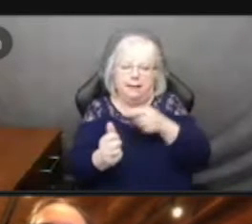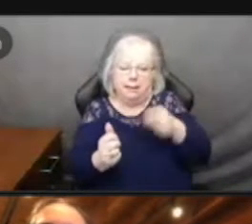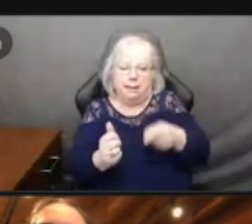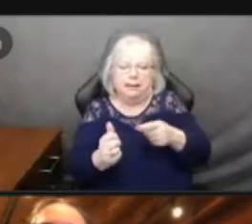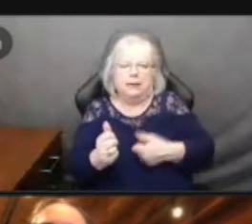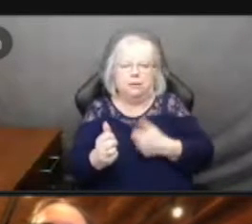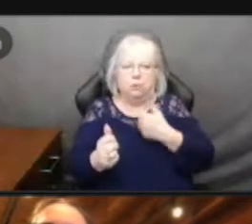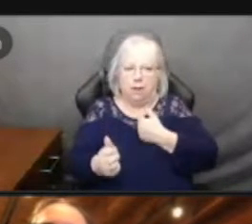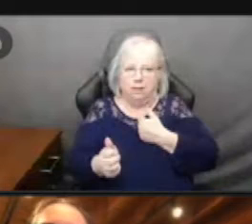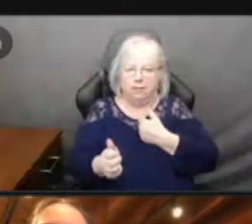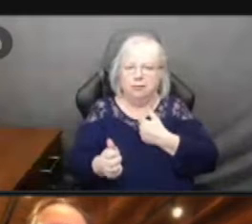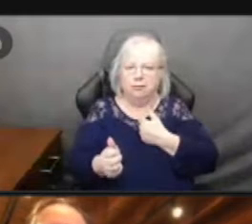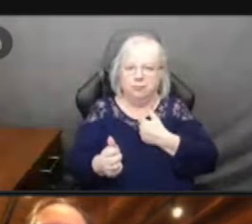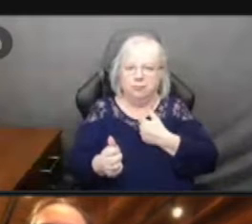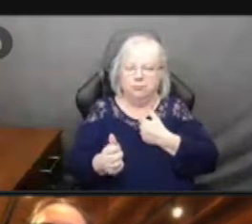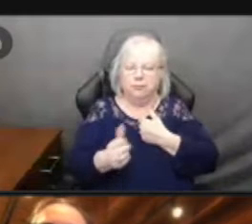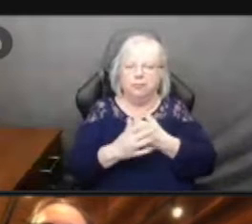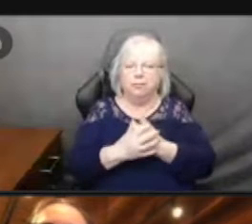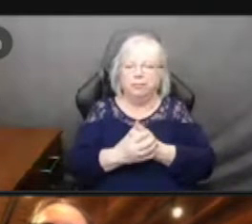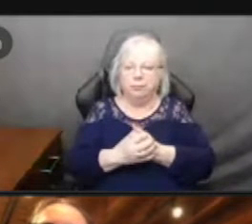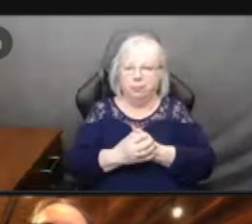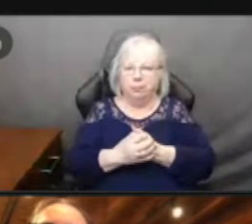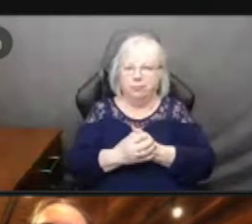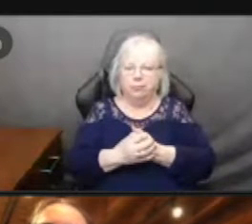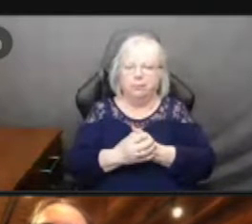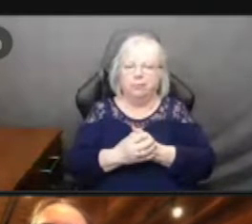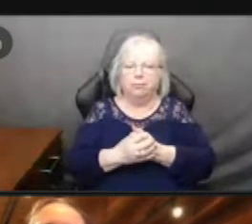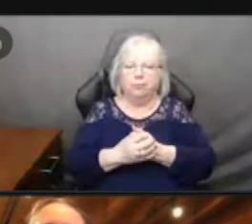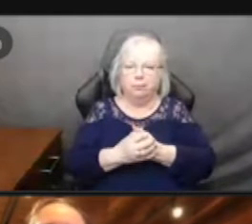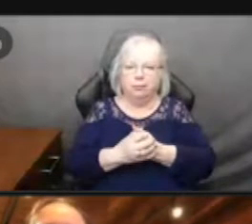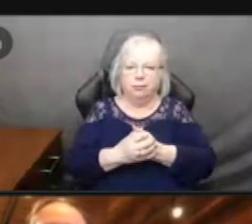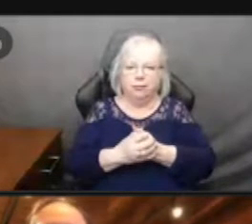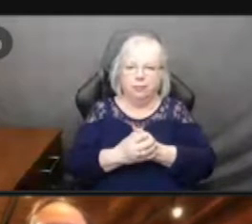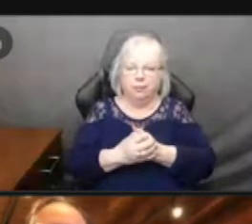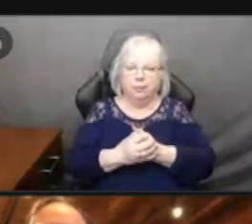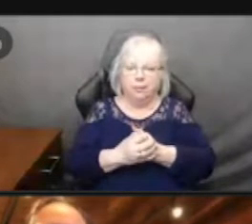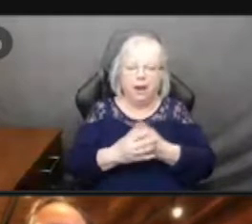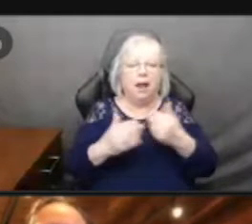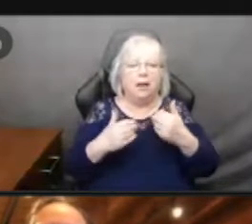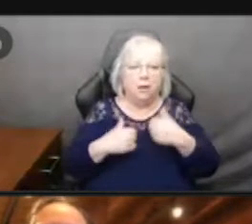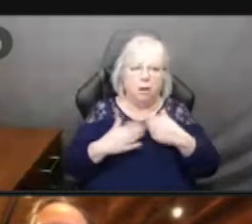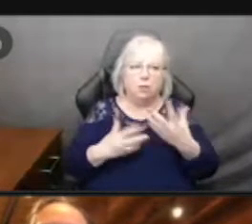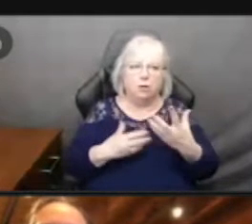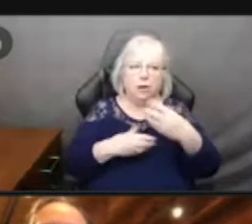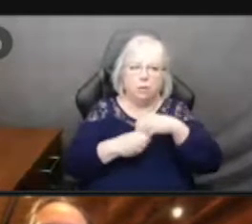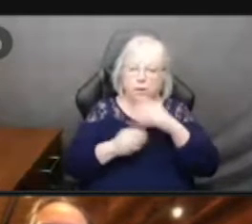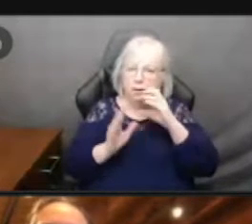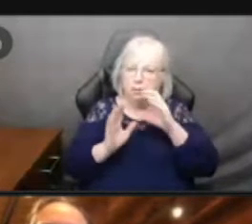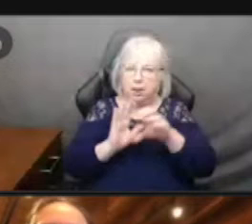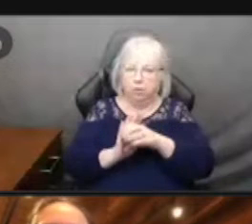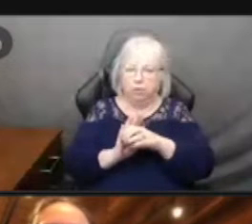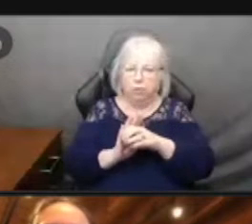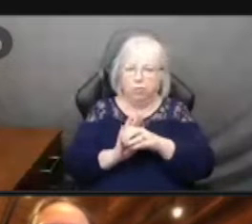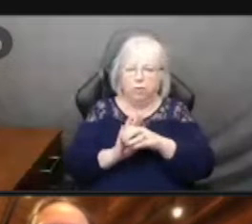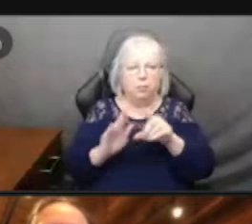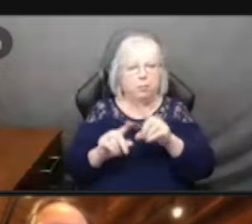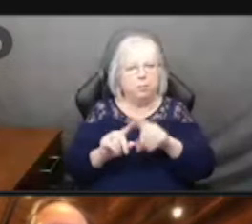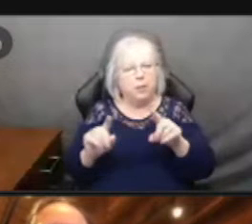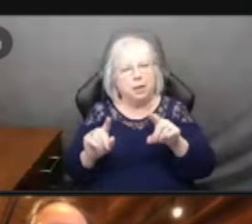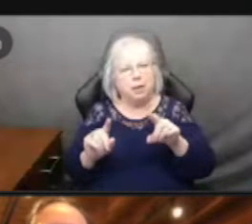behind this establishment, and he included a picture in it. But if